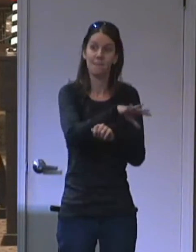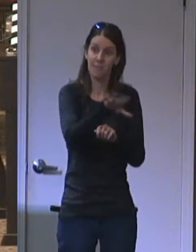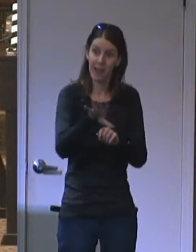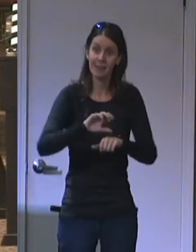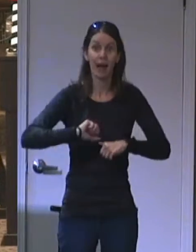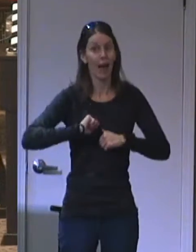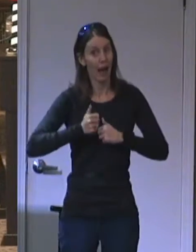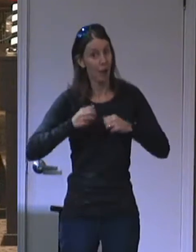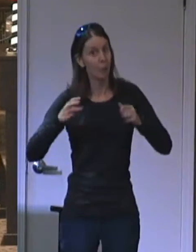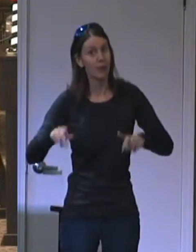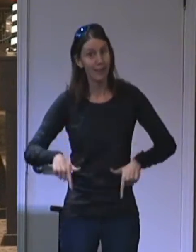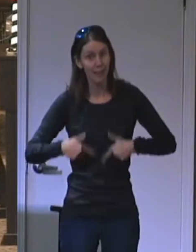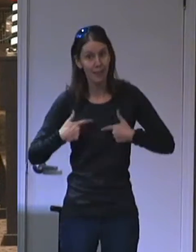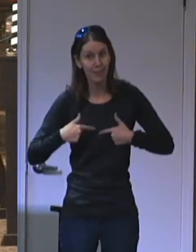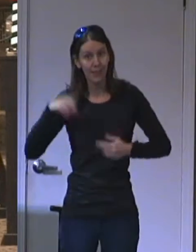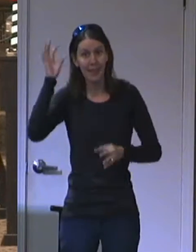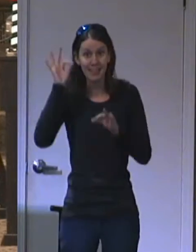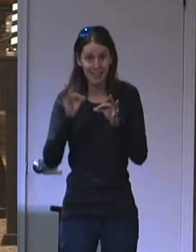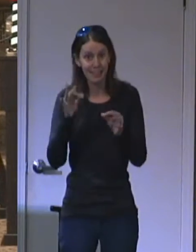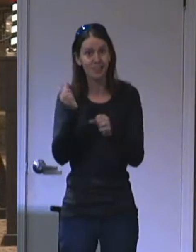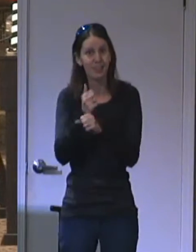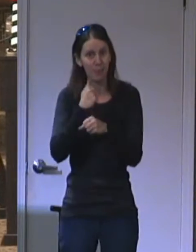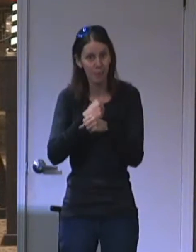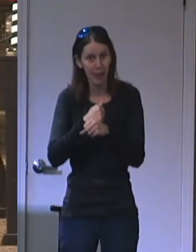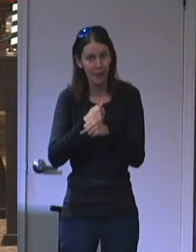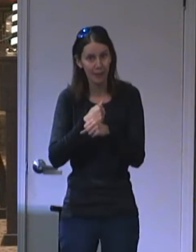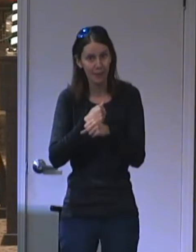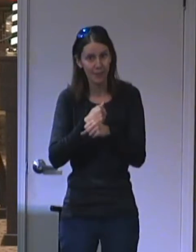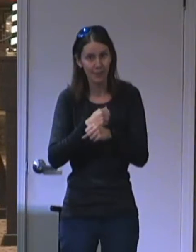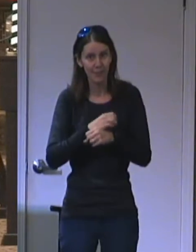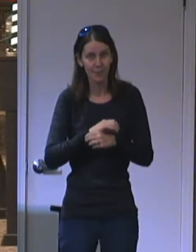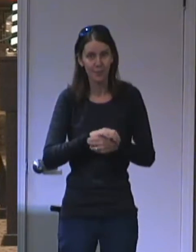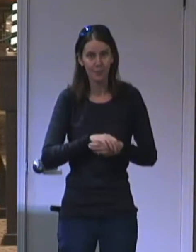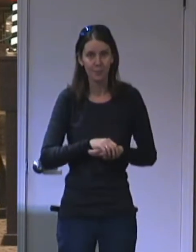affects how we live and the decisions we make.